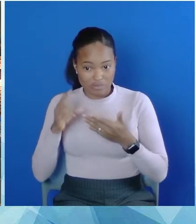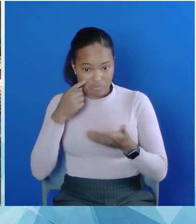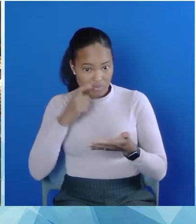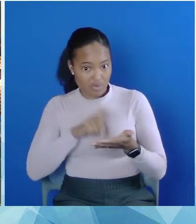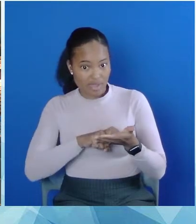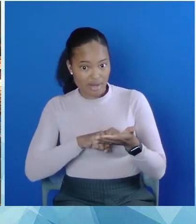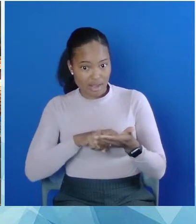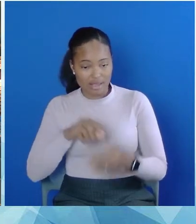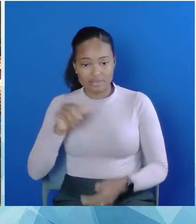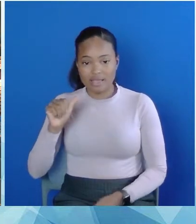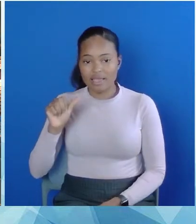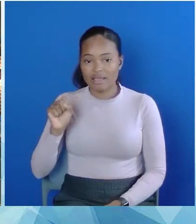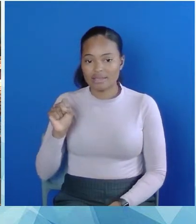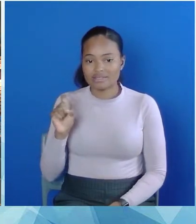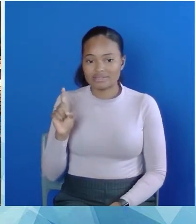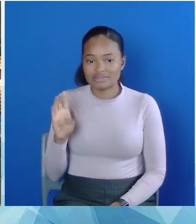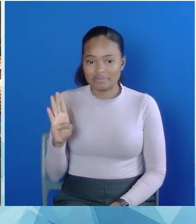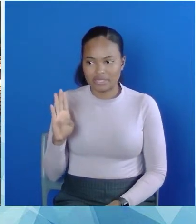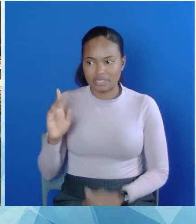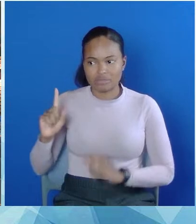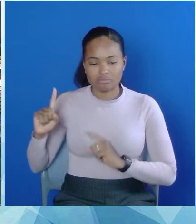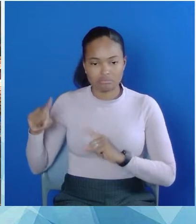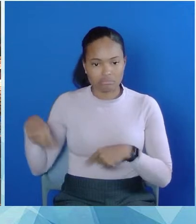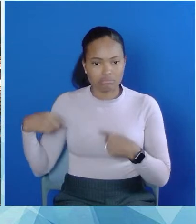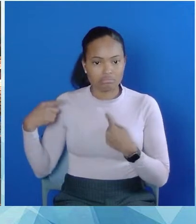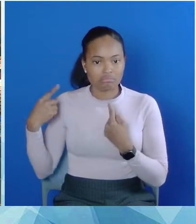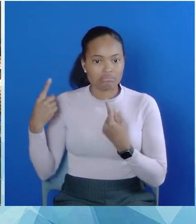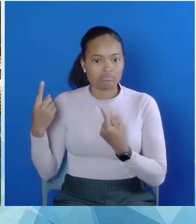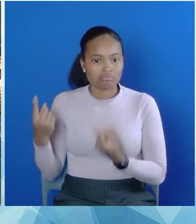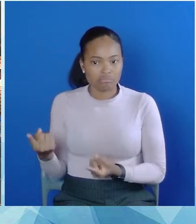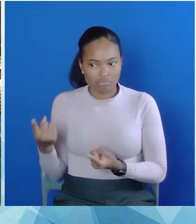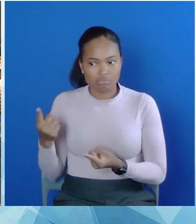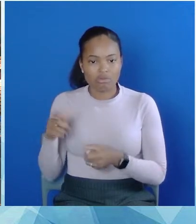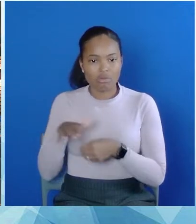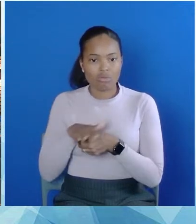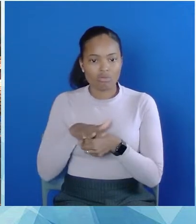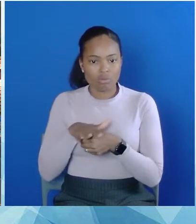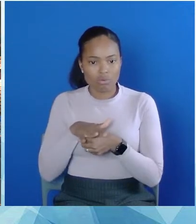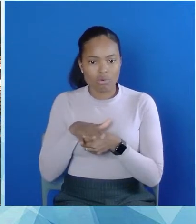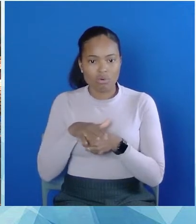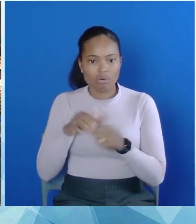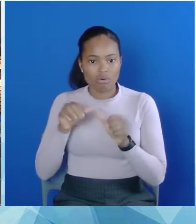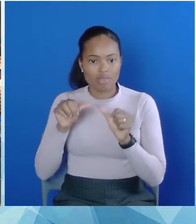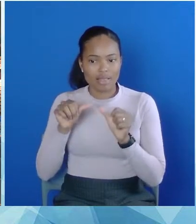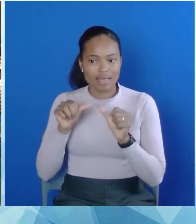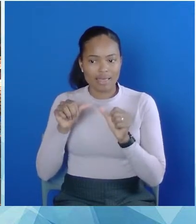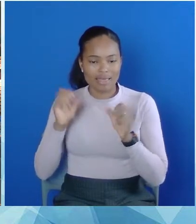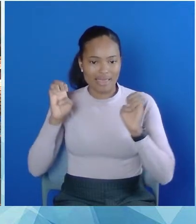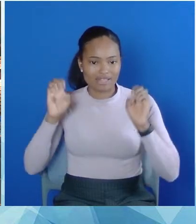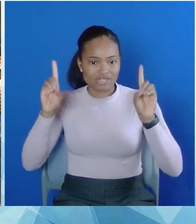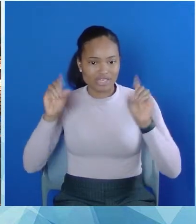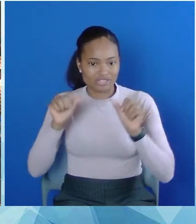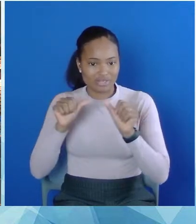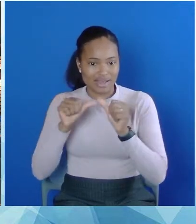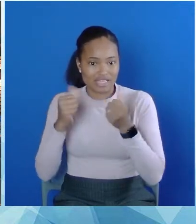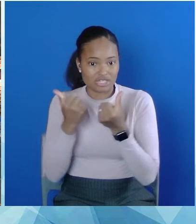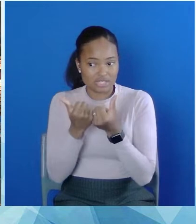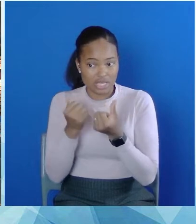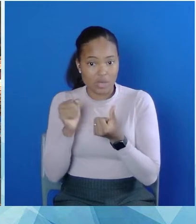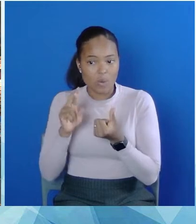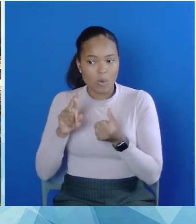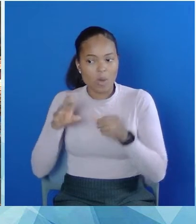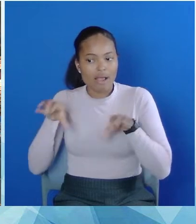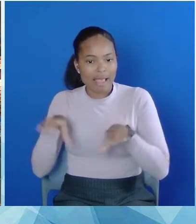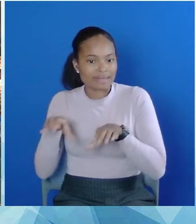ASDB has always been a local education agency, or at least has been acting as